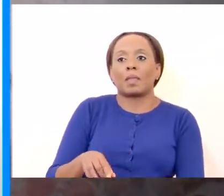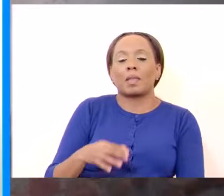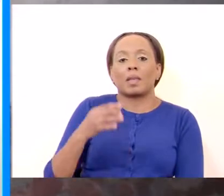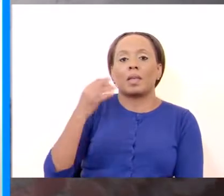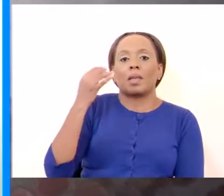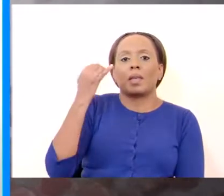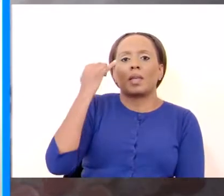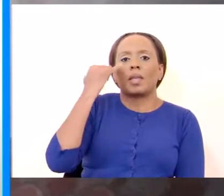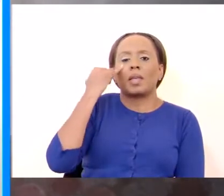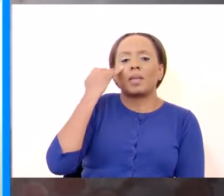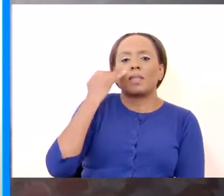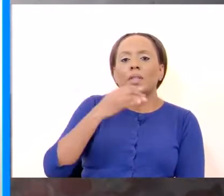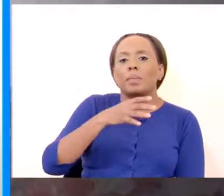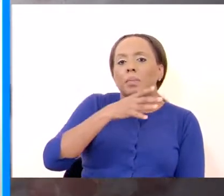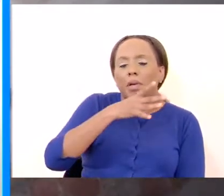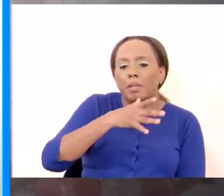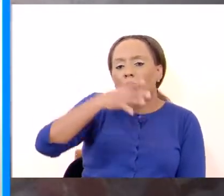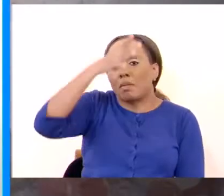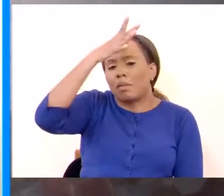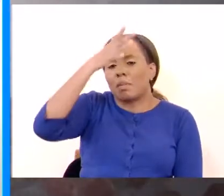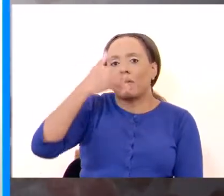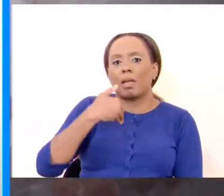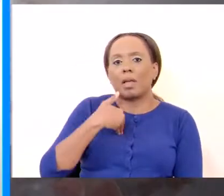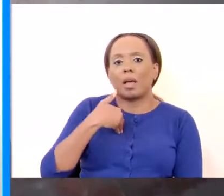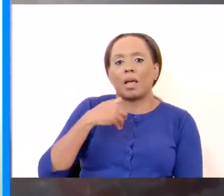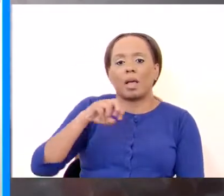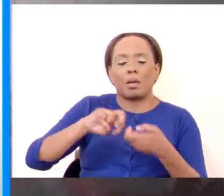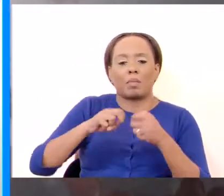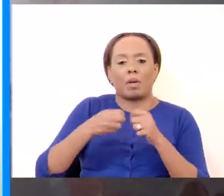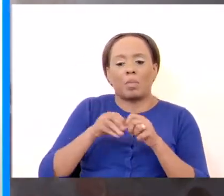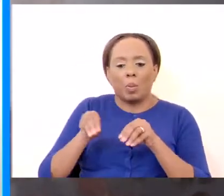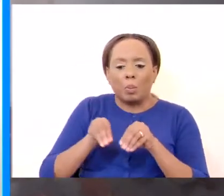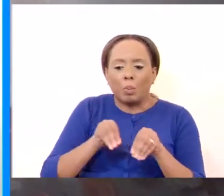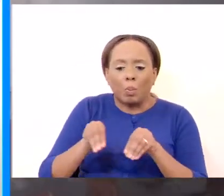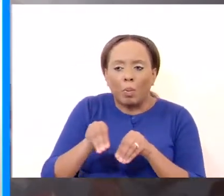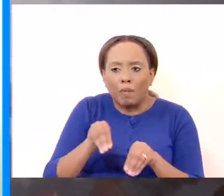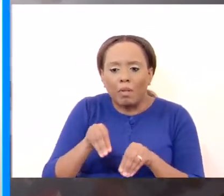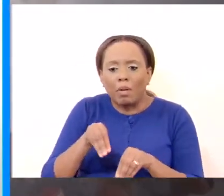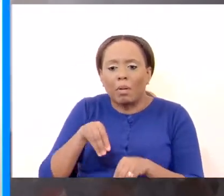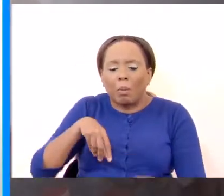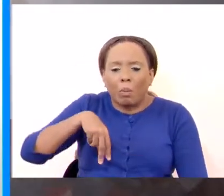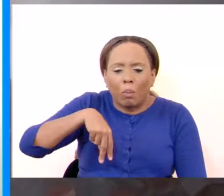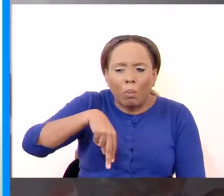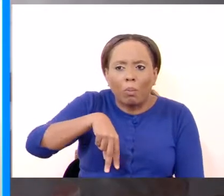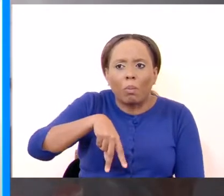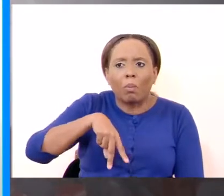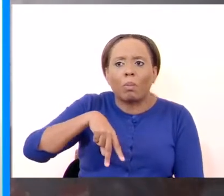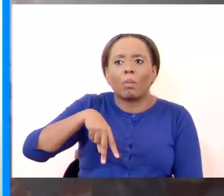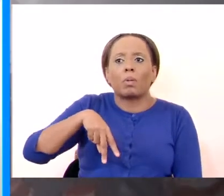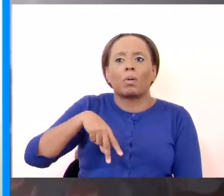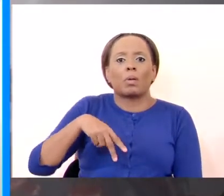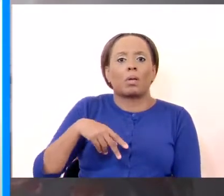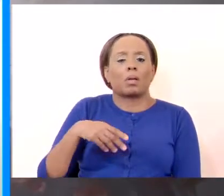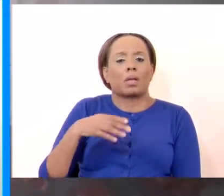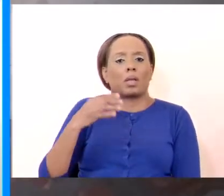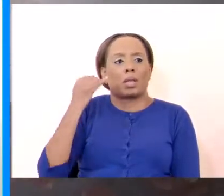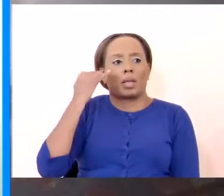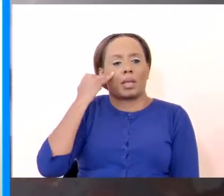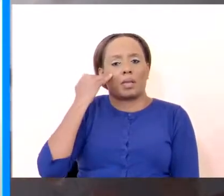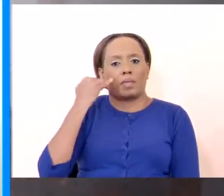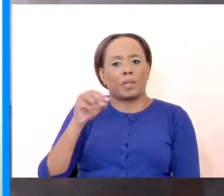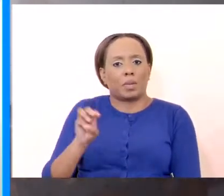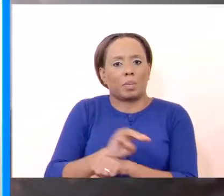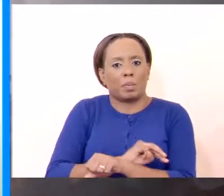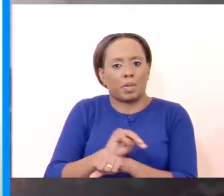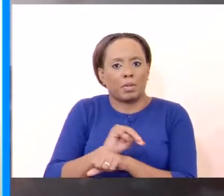mobility issues, if any consideration has been given to perhaps doing some house visits or having